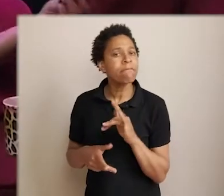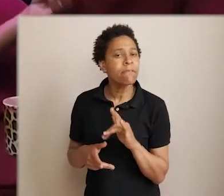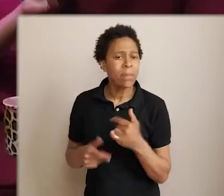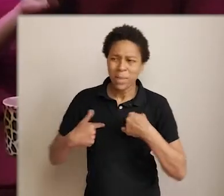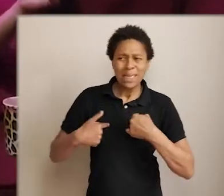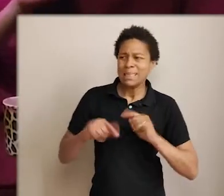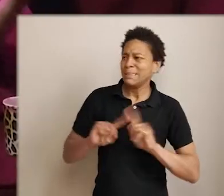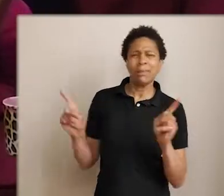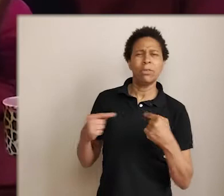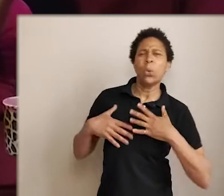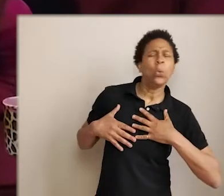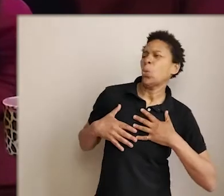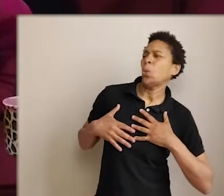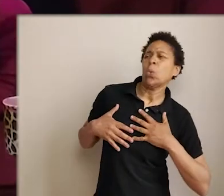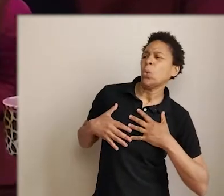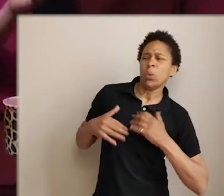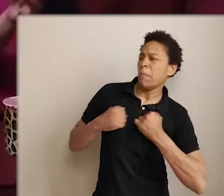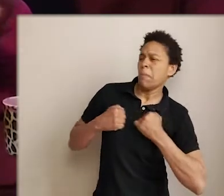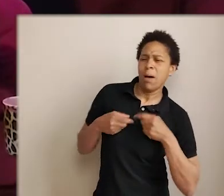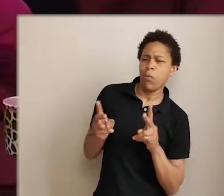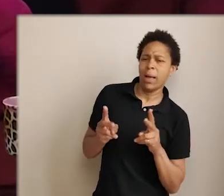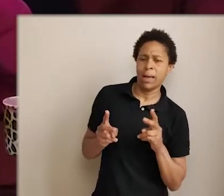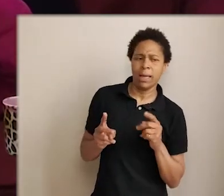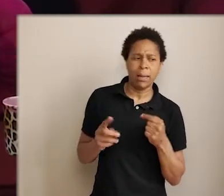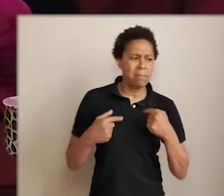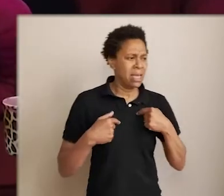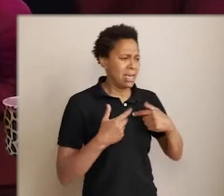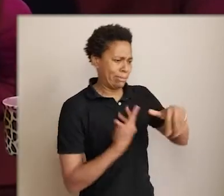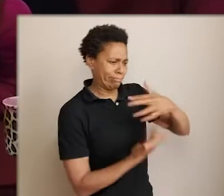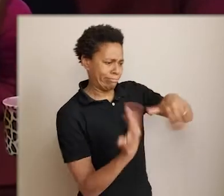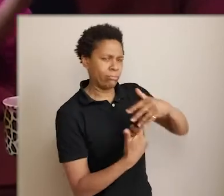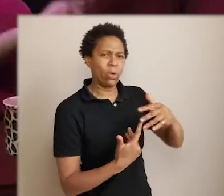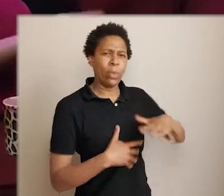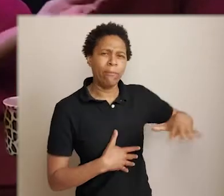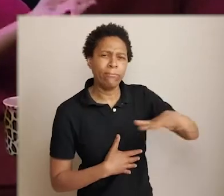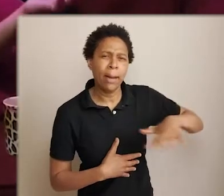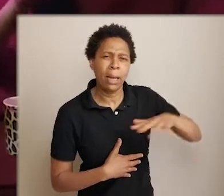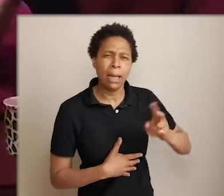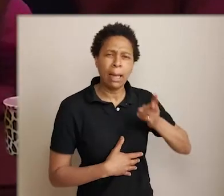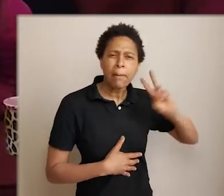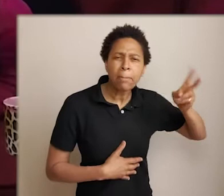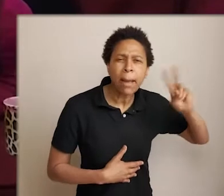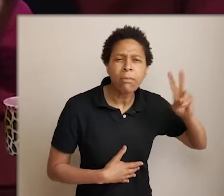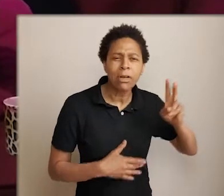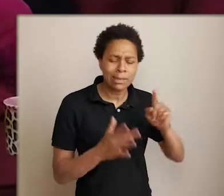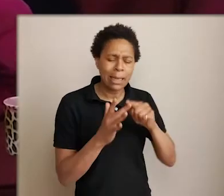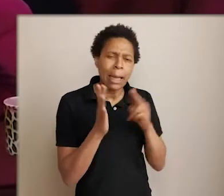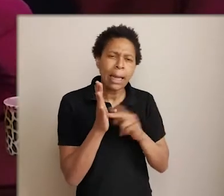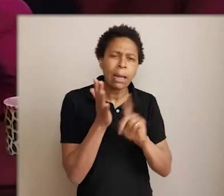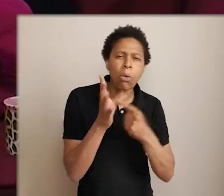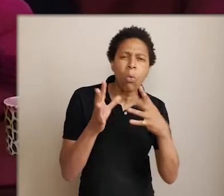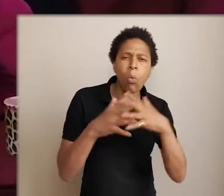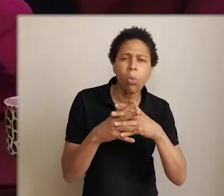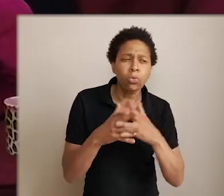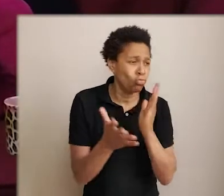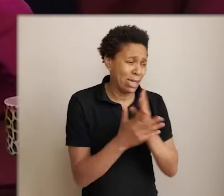wasn't. It was mixing with in-laws, my parents. It was a very